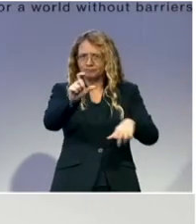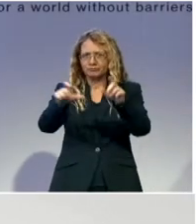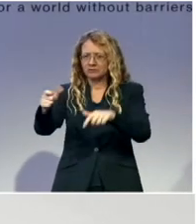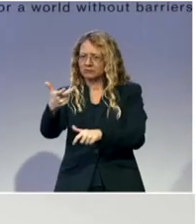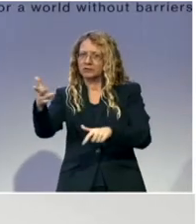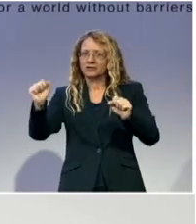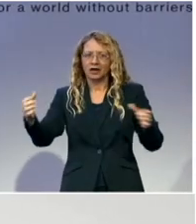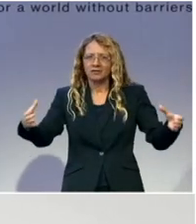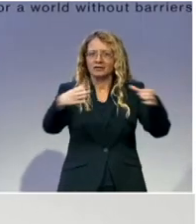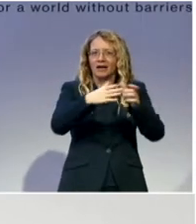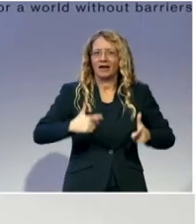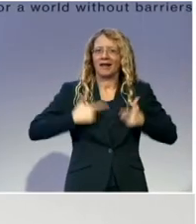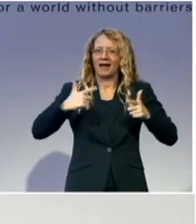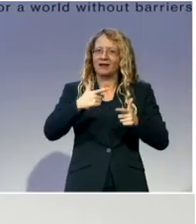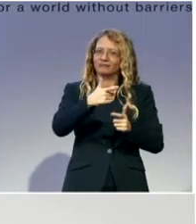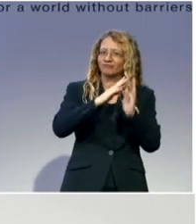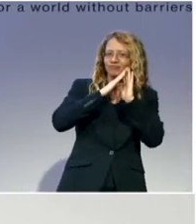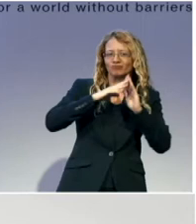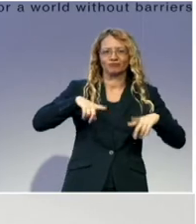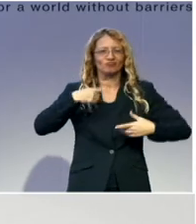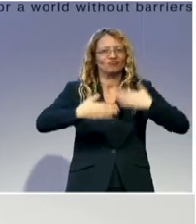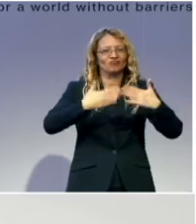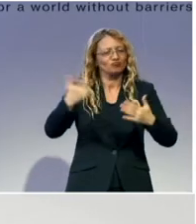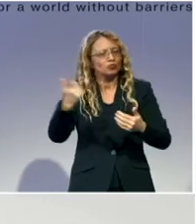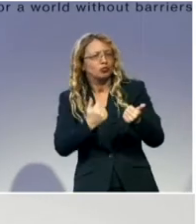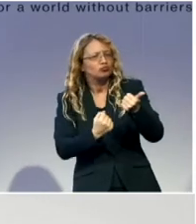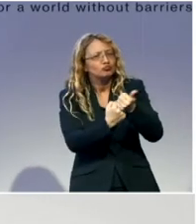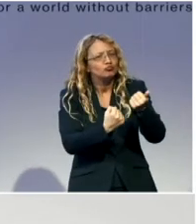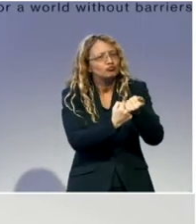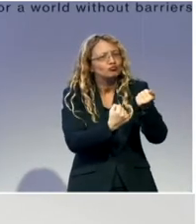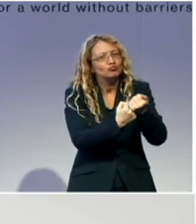activities. 80 users have moved into 25 houses across the country.